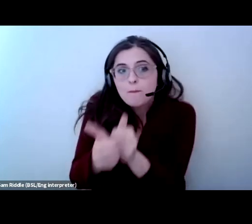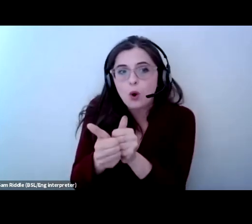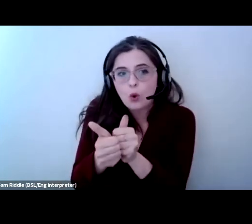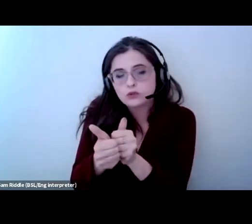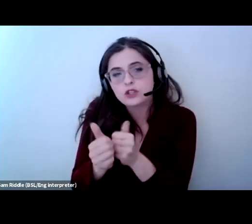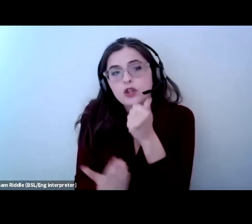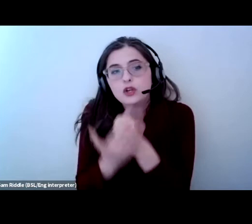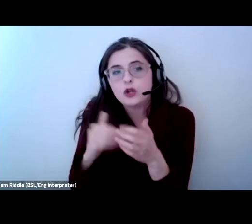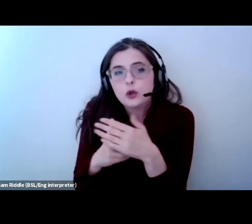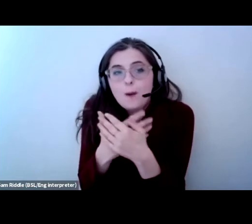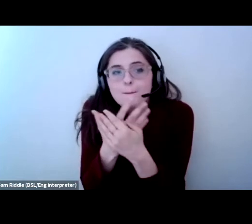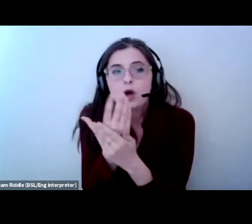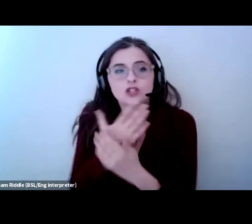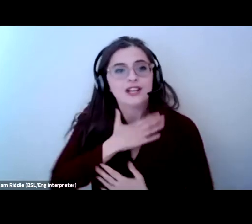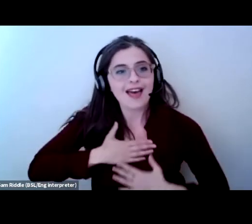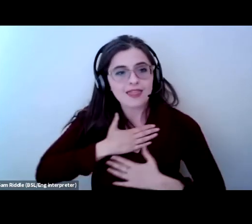that goes from